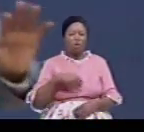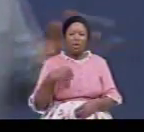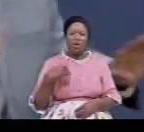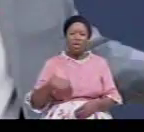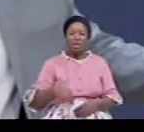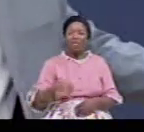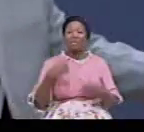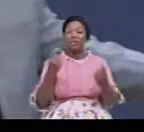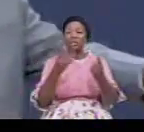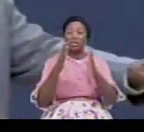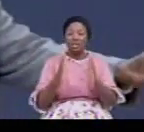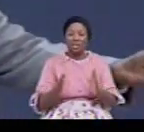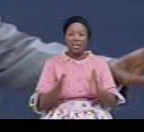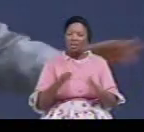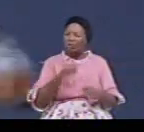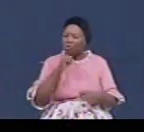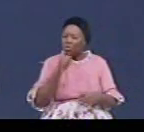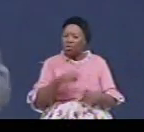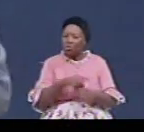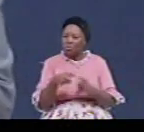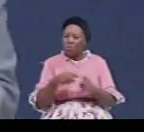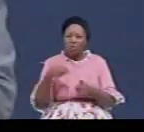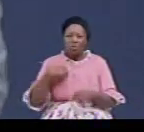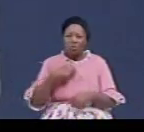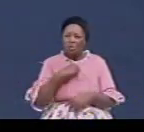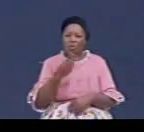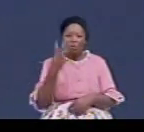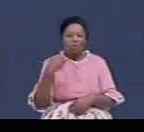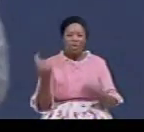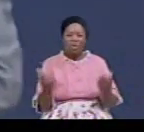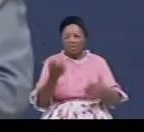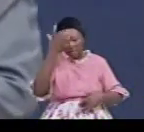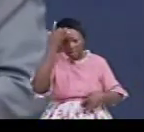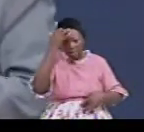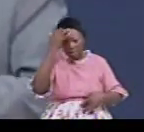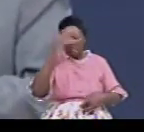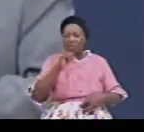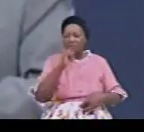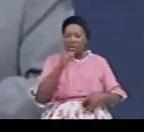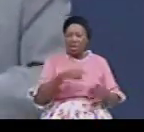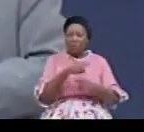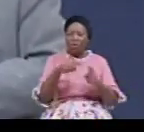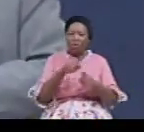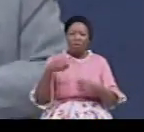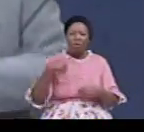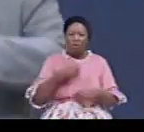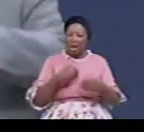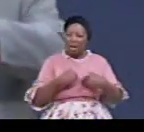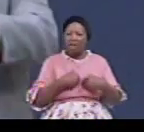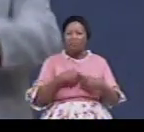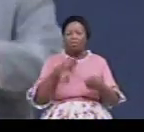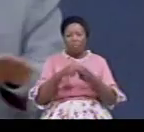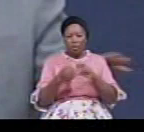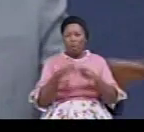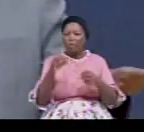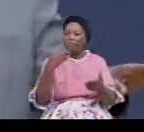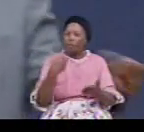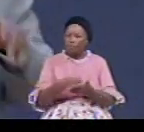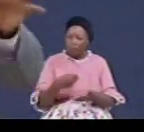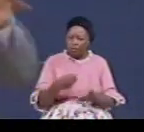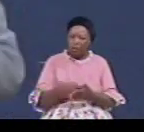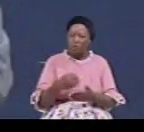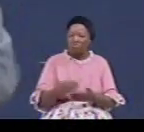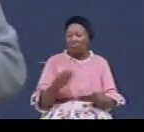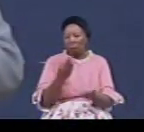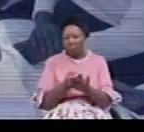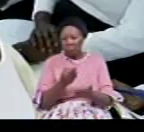not while we were sick, not while we had problems of money, of finance,